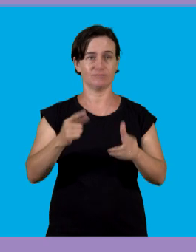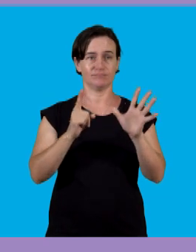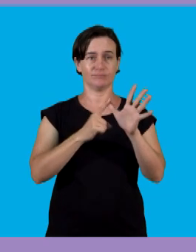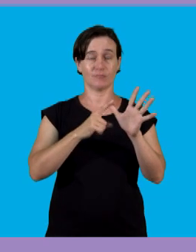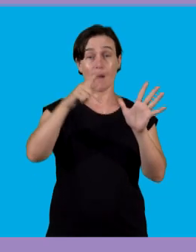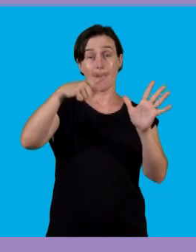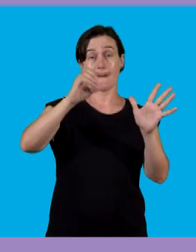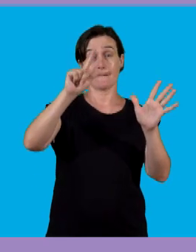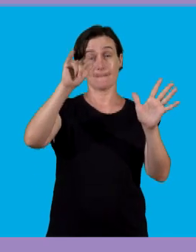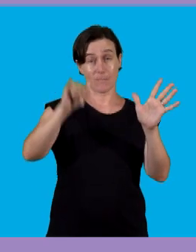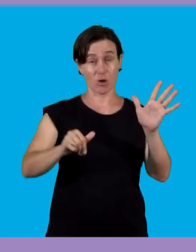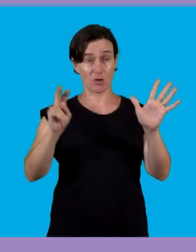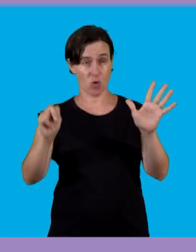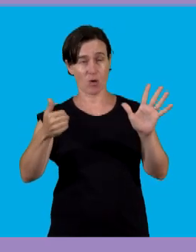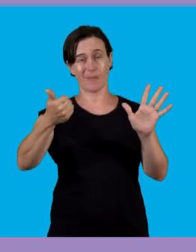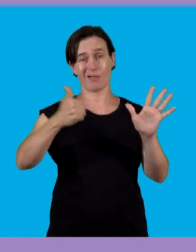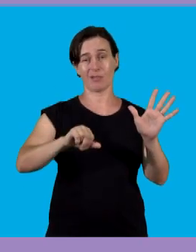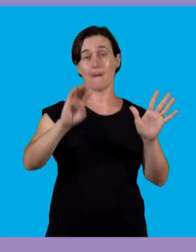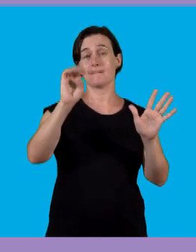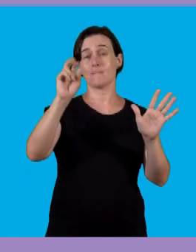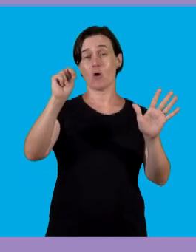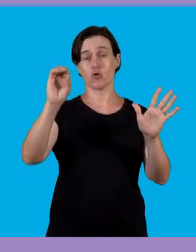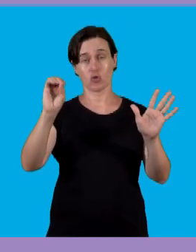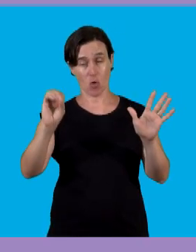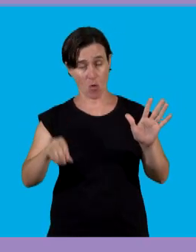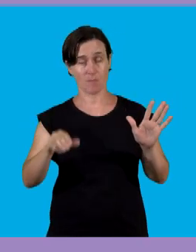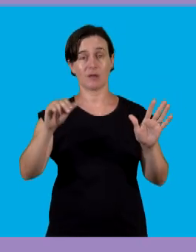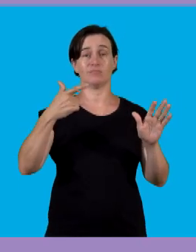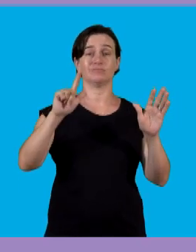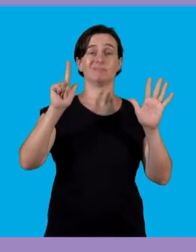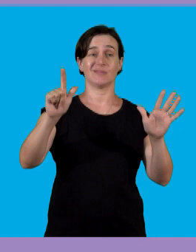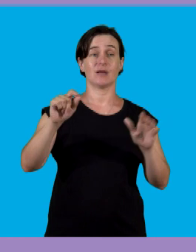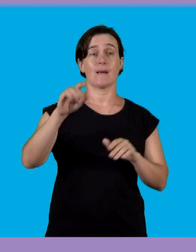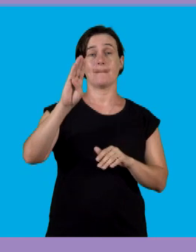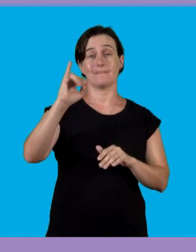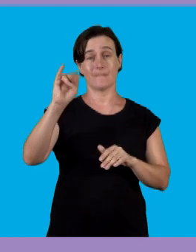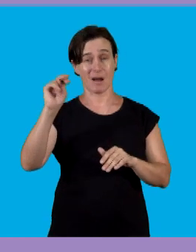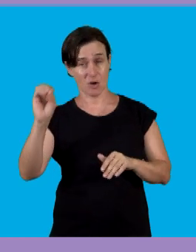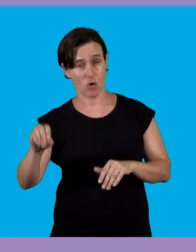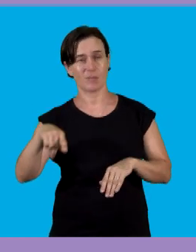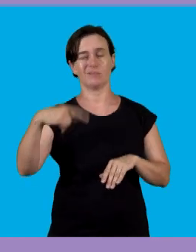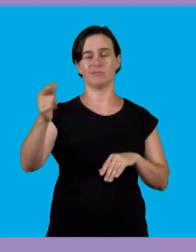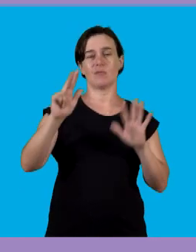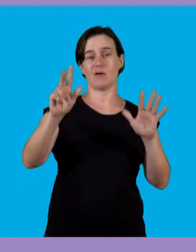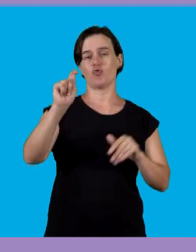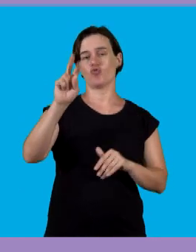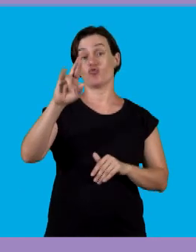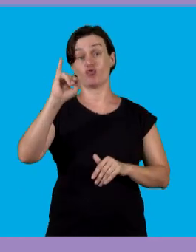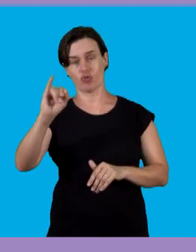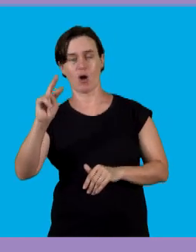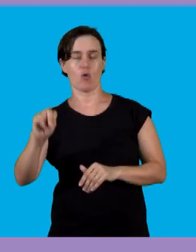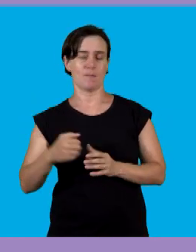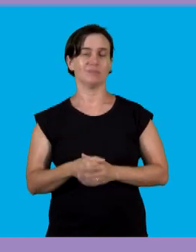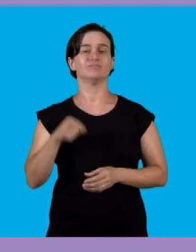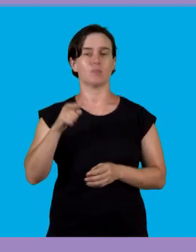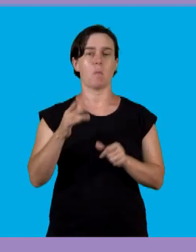terms, polynomial, monomial, binomial, and a trinomial. So